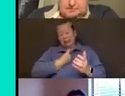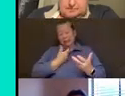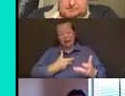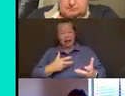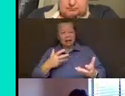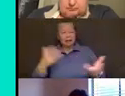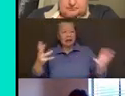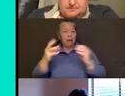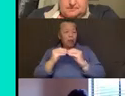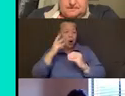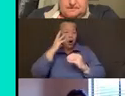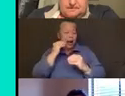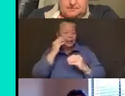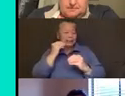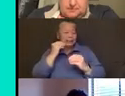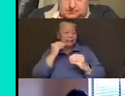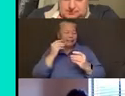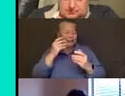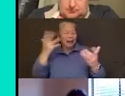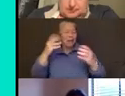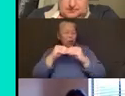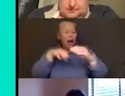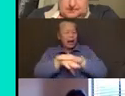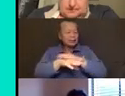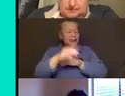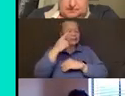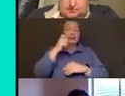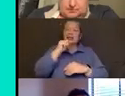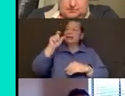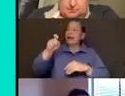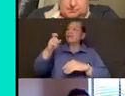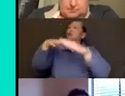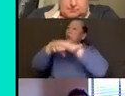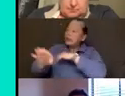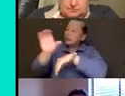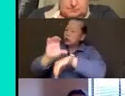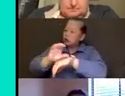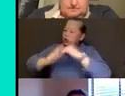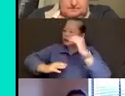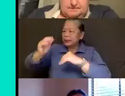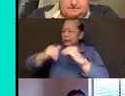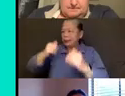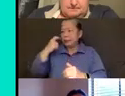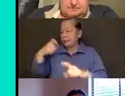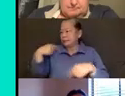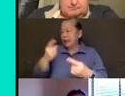Because I didn't have to deal with church buildings, which I haven't met one that works yet for me.